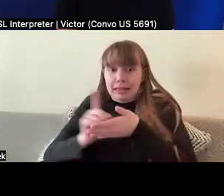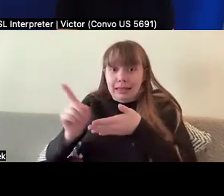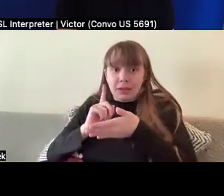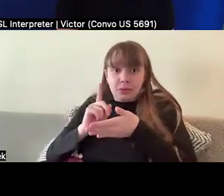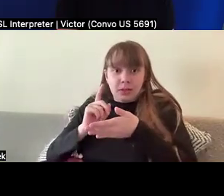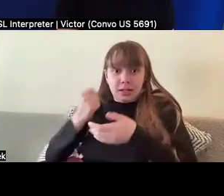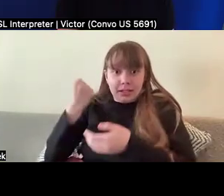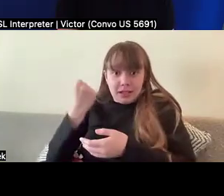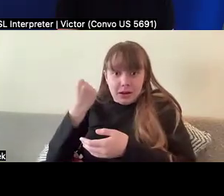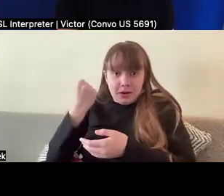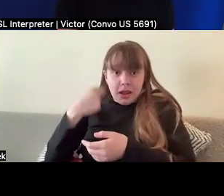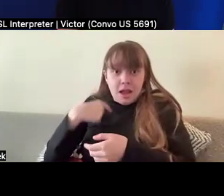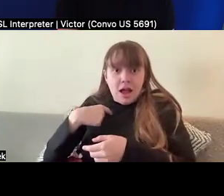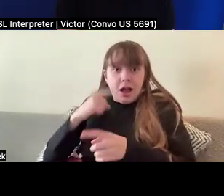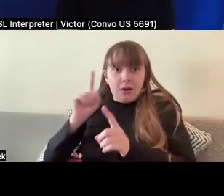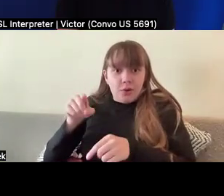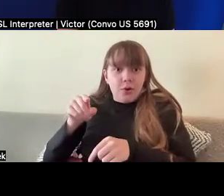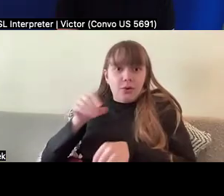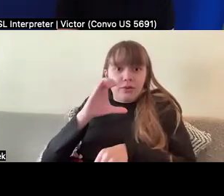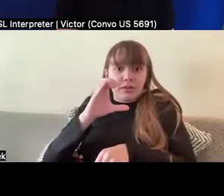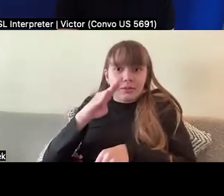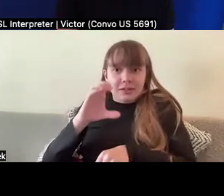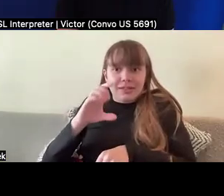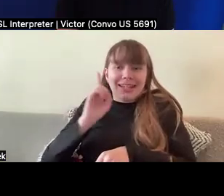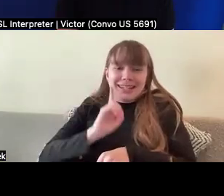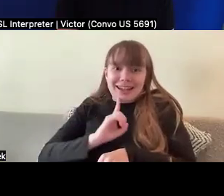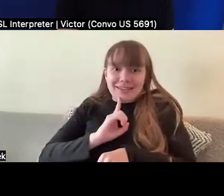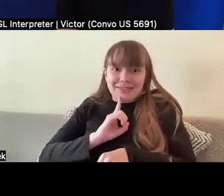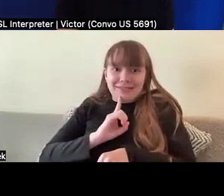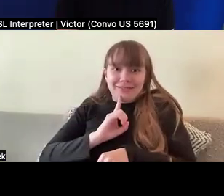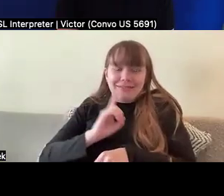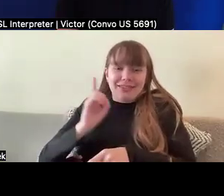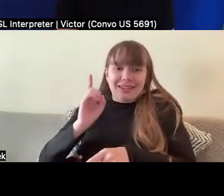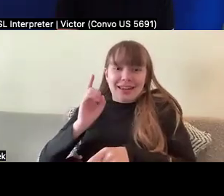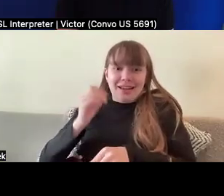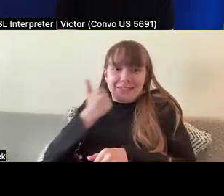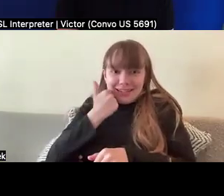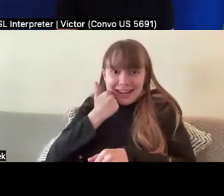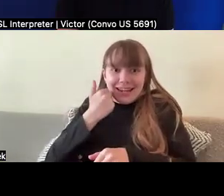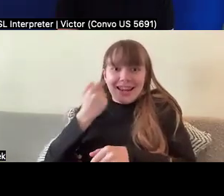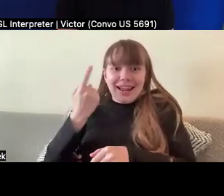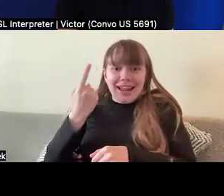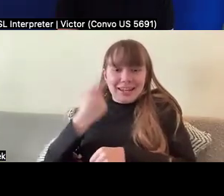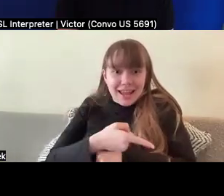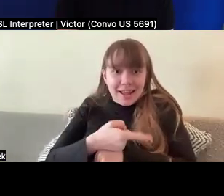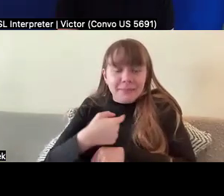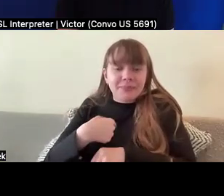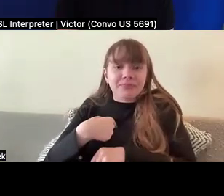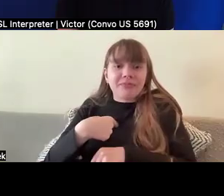I more wanted to say, so every Saturday, I go to